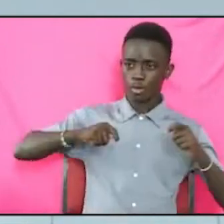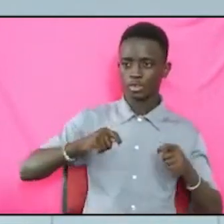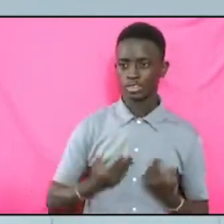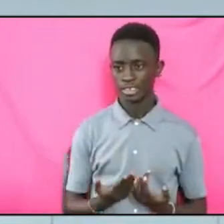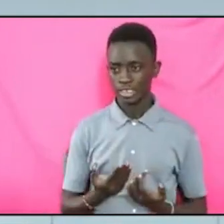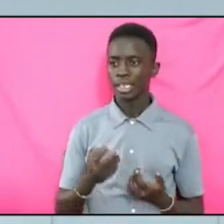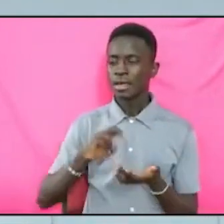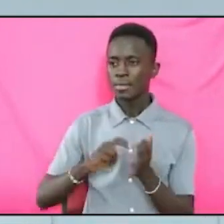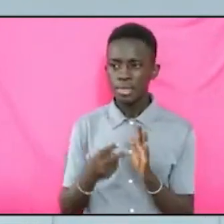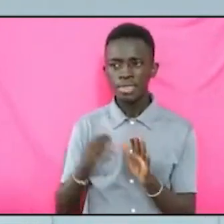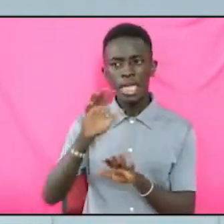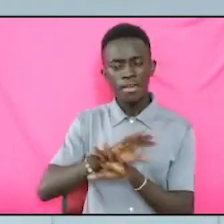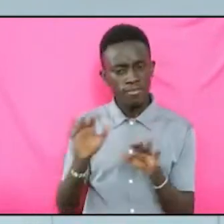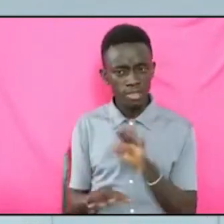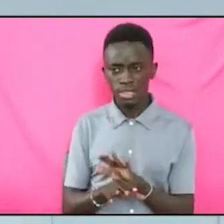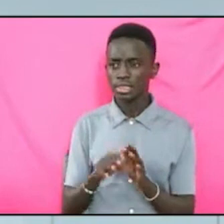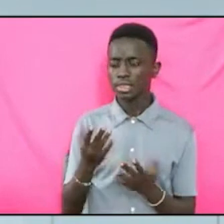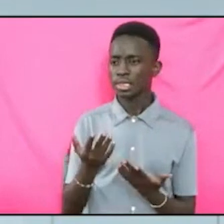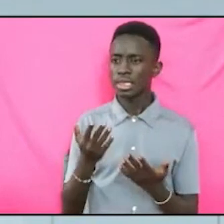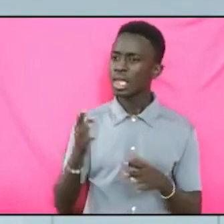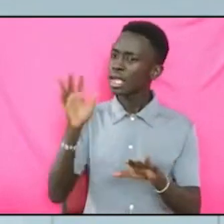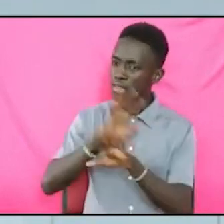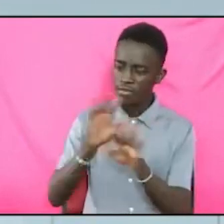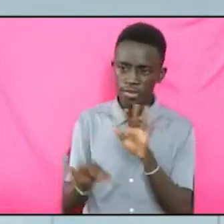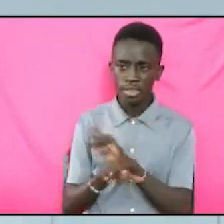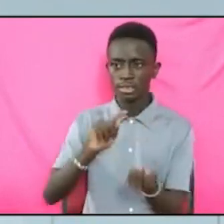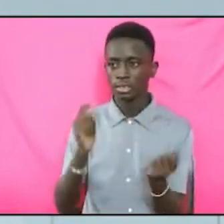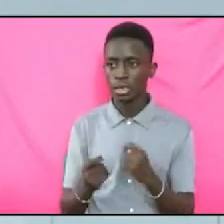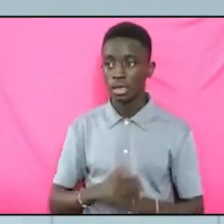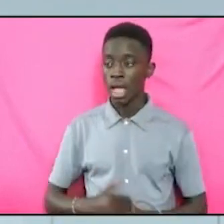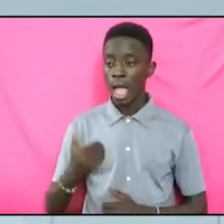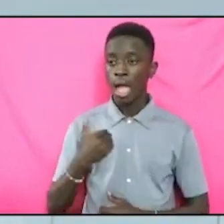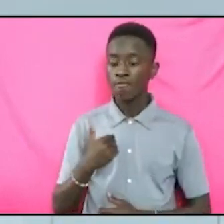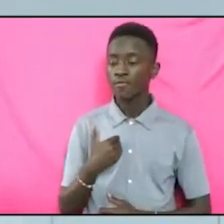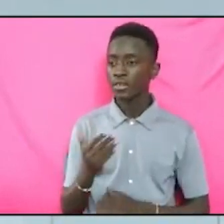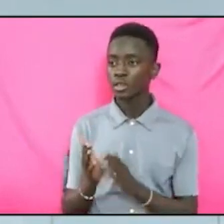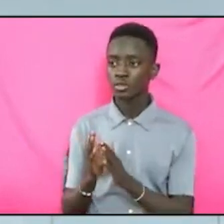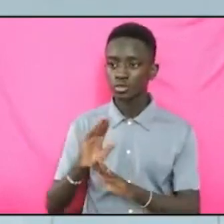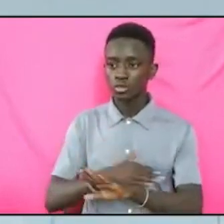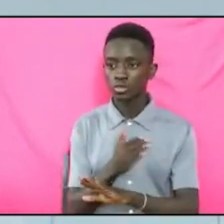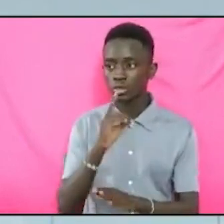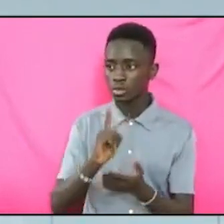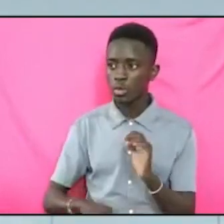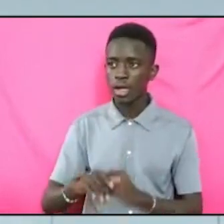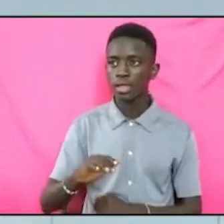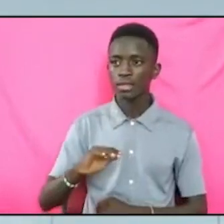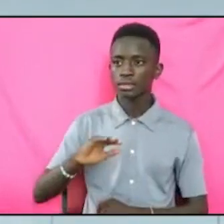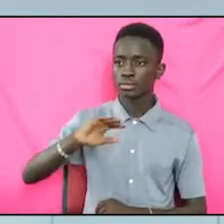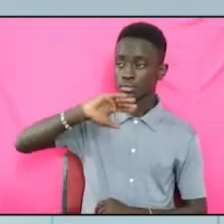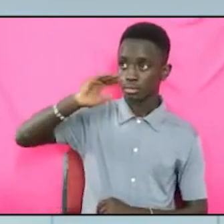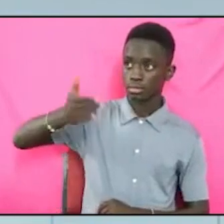I mean literally that, everything. There is a song that says, "There is a high,